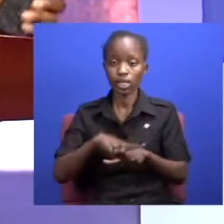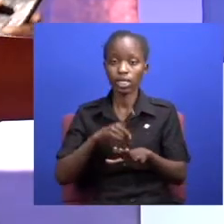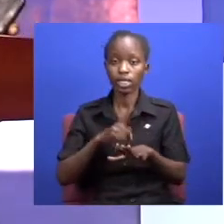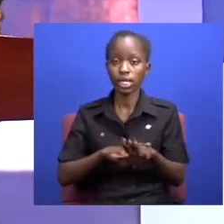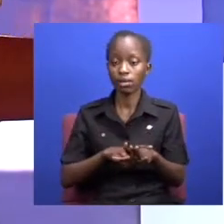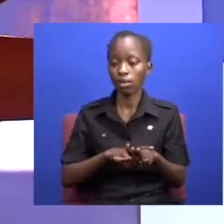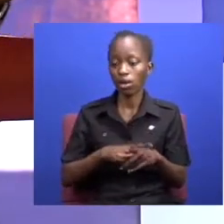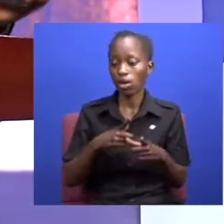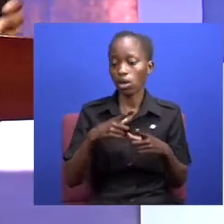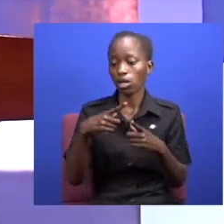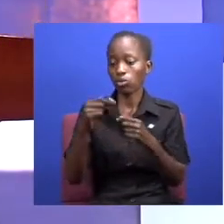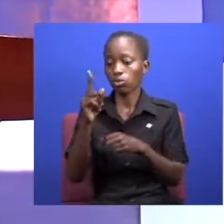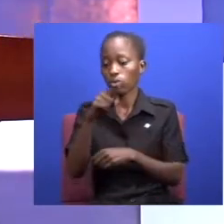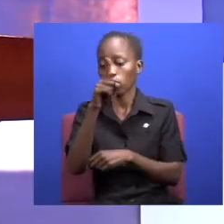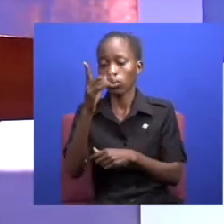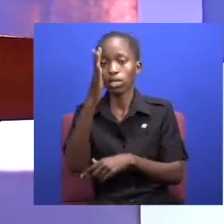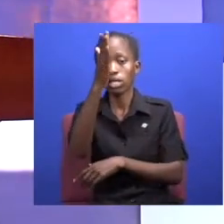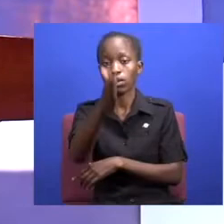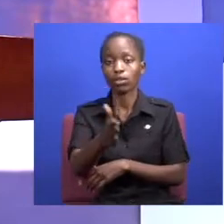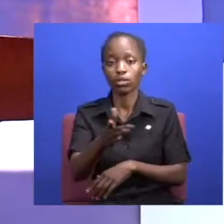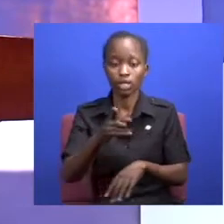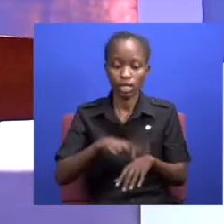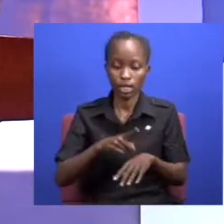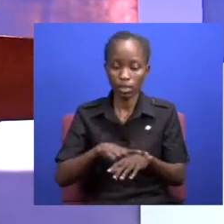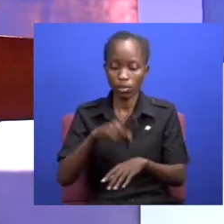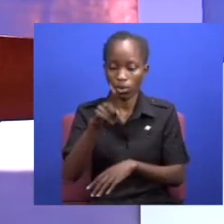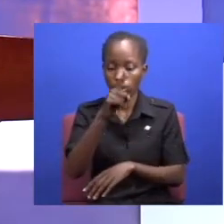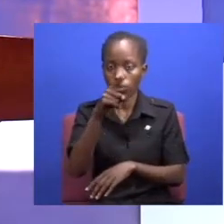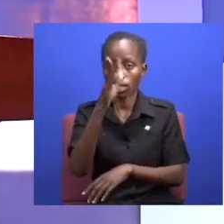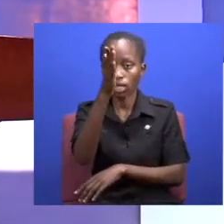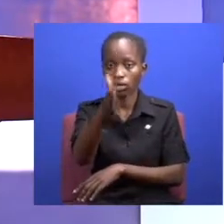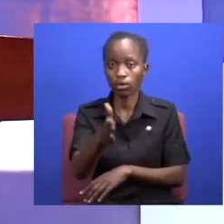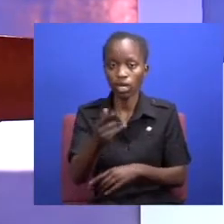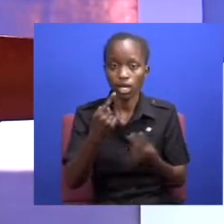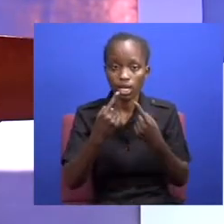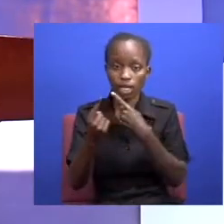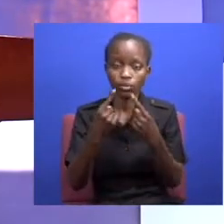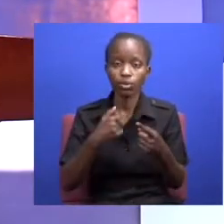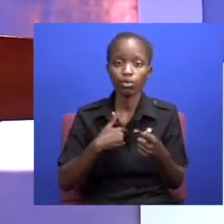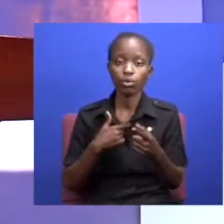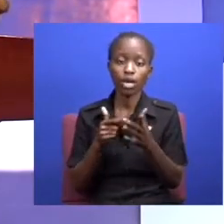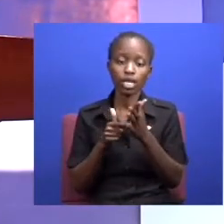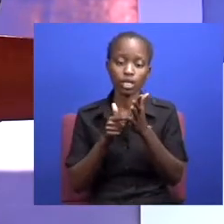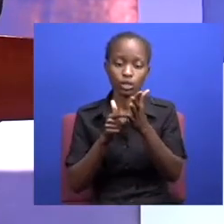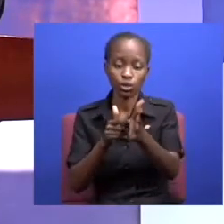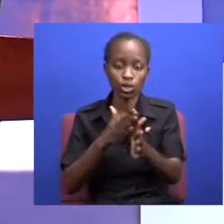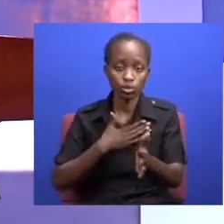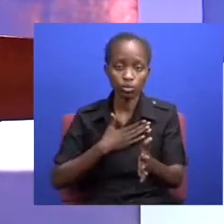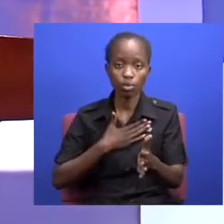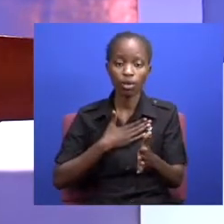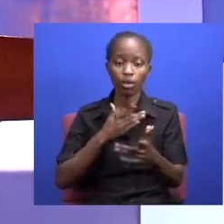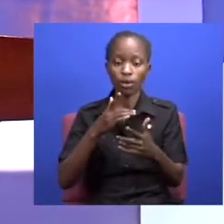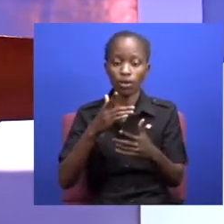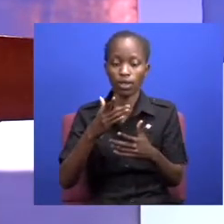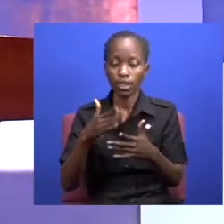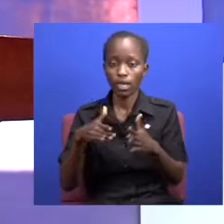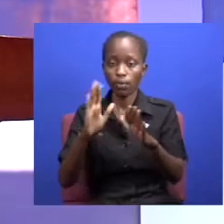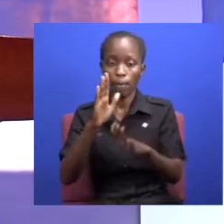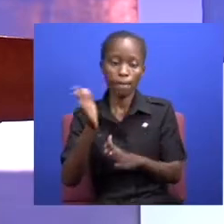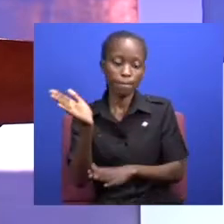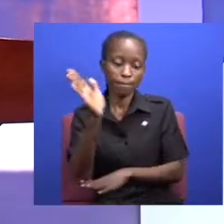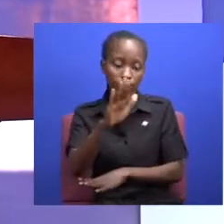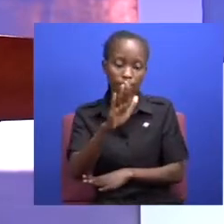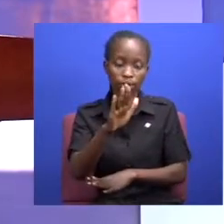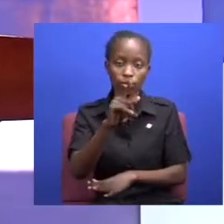go off on the wrong path. And when I'm on that wrong path, it speaks to me and shows me the way back to the